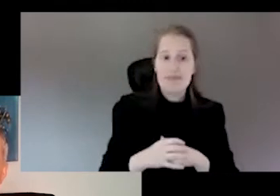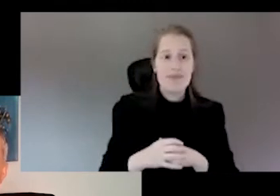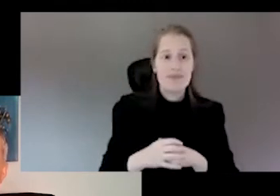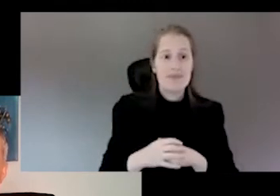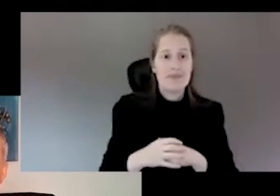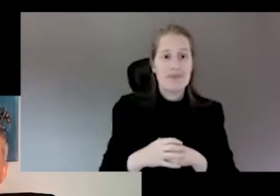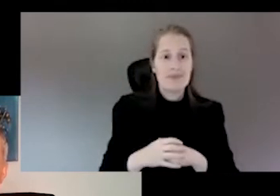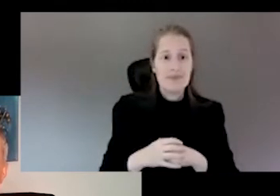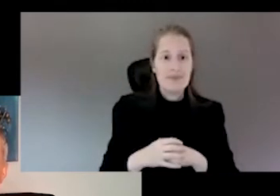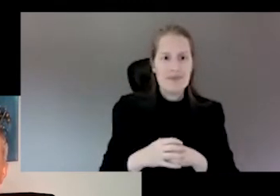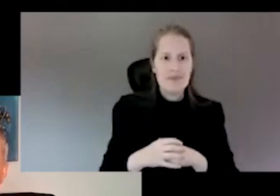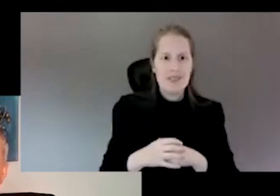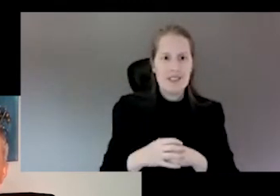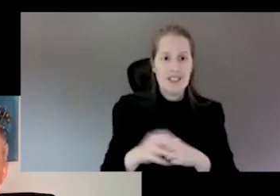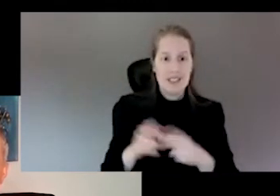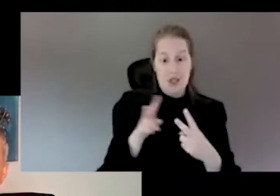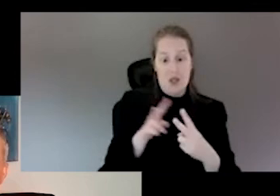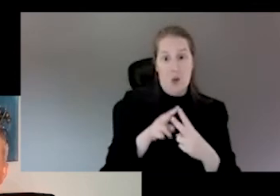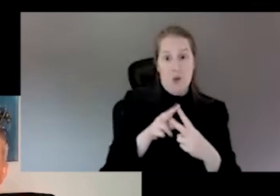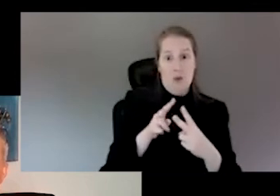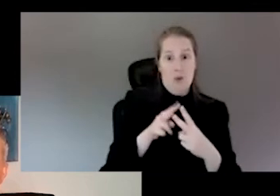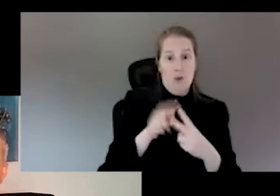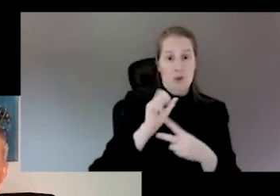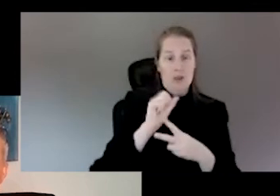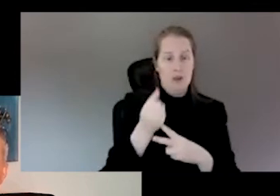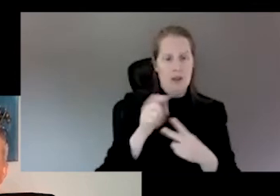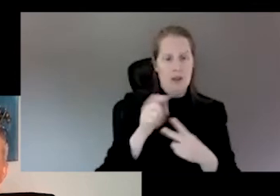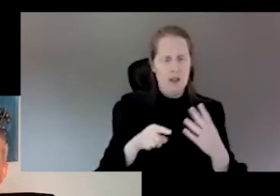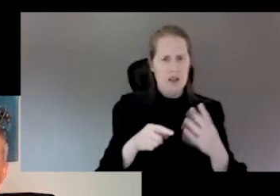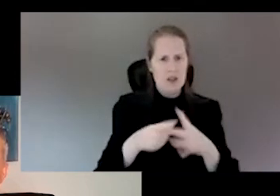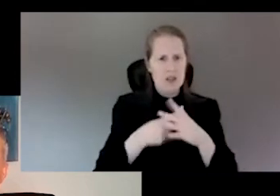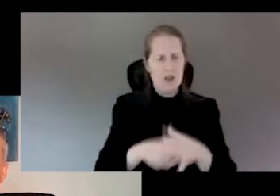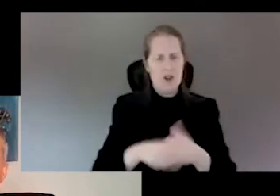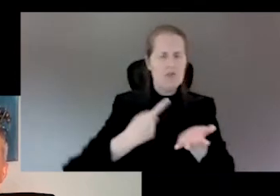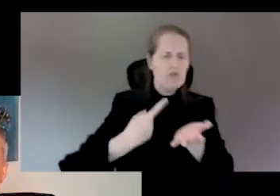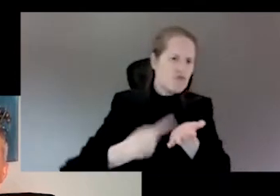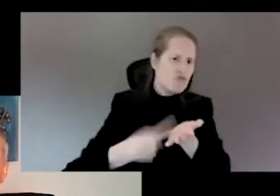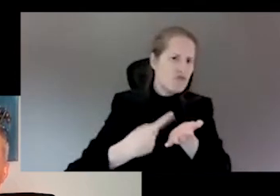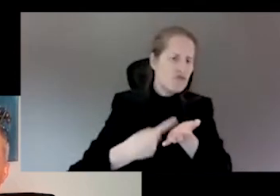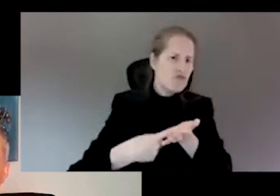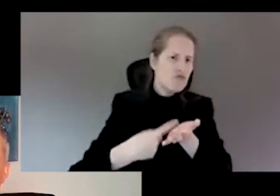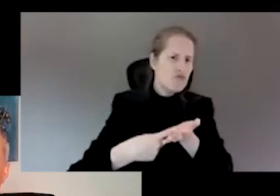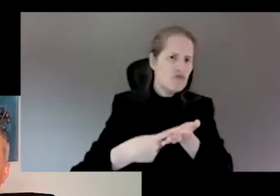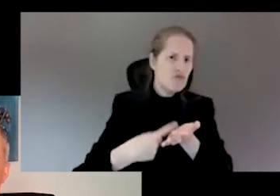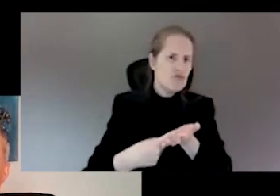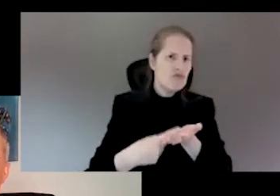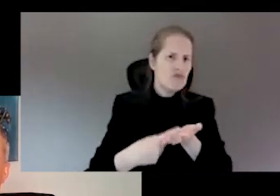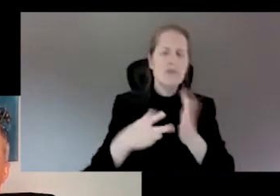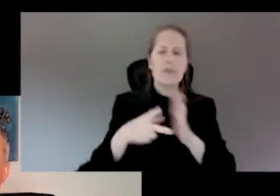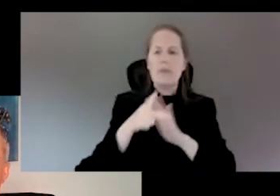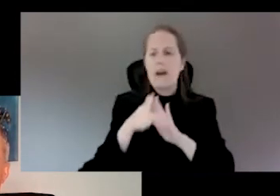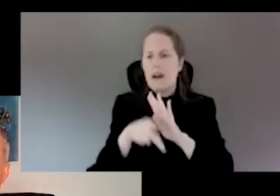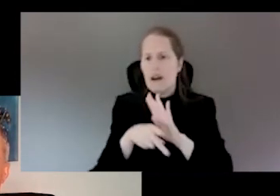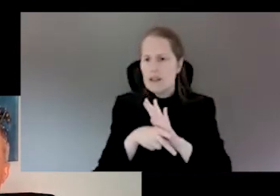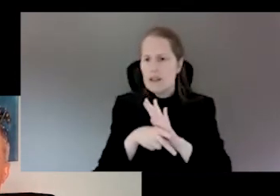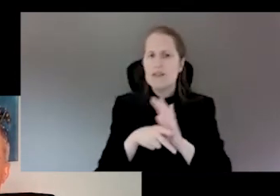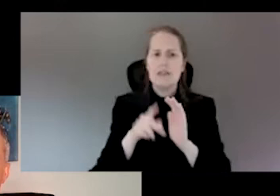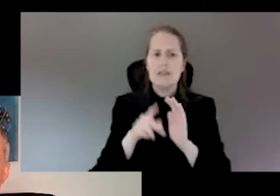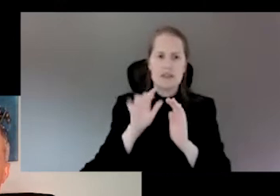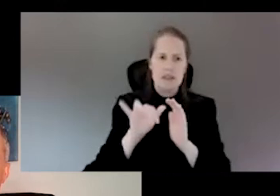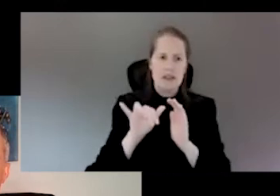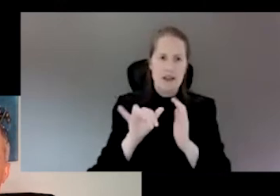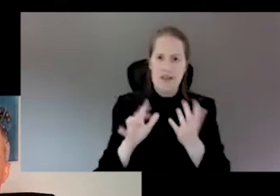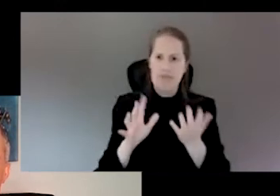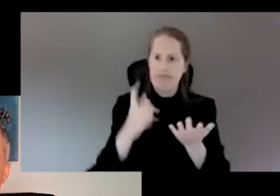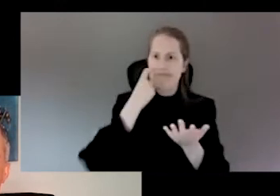two prime instances, when we start talking about um, the policies that have recently come out that